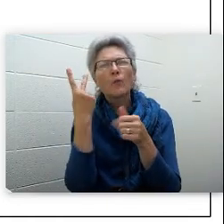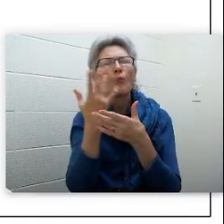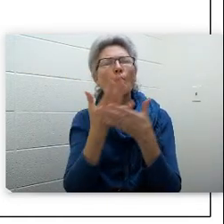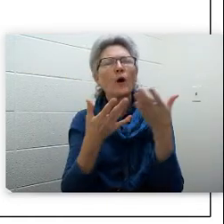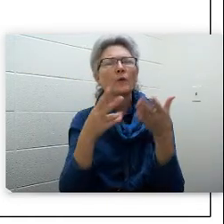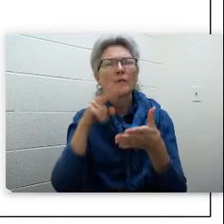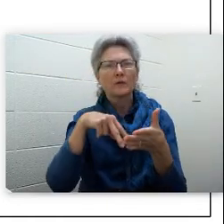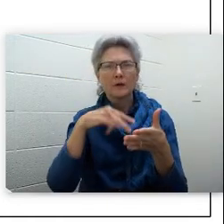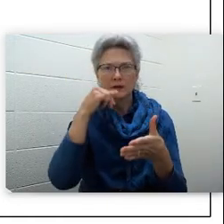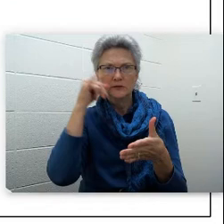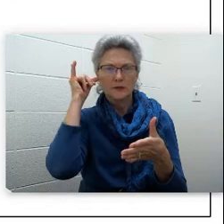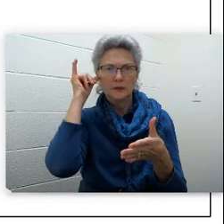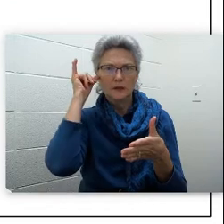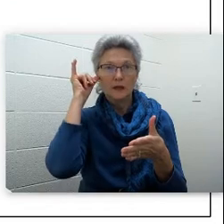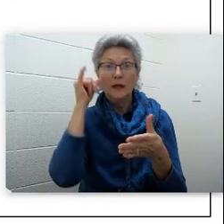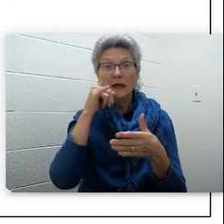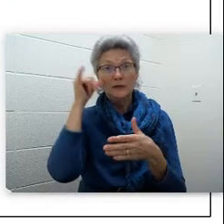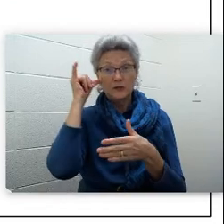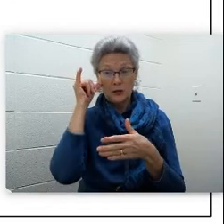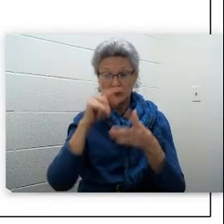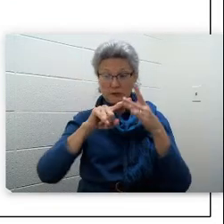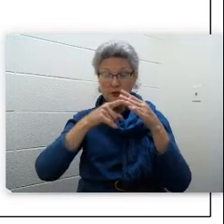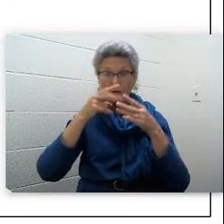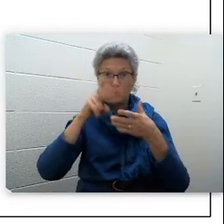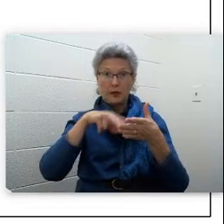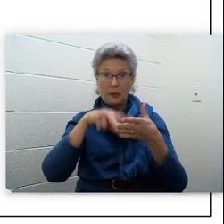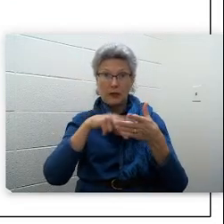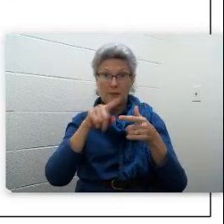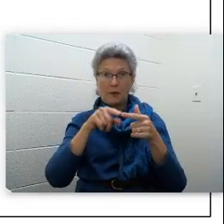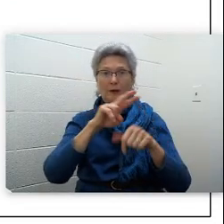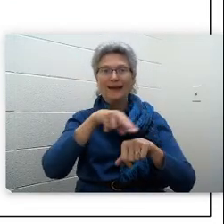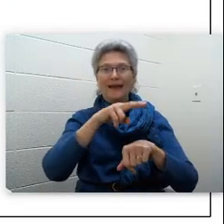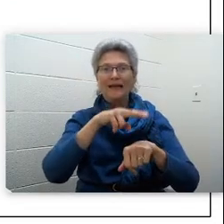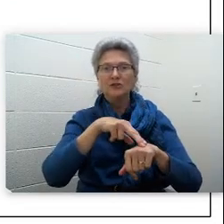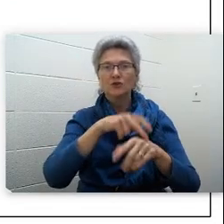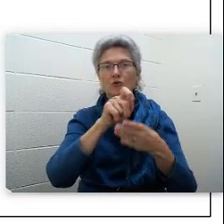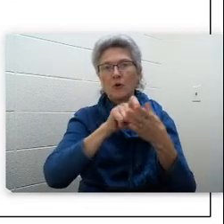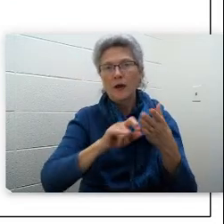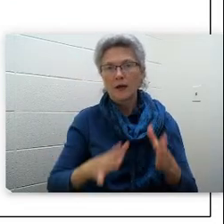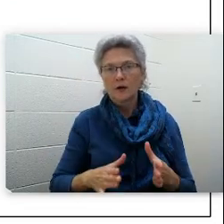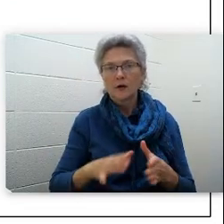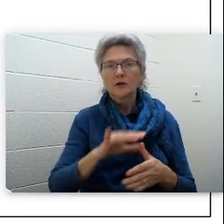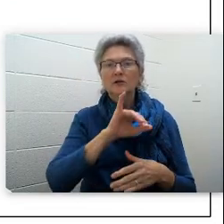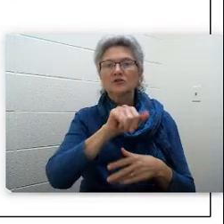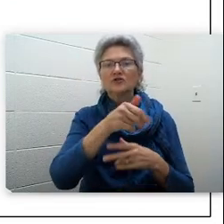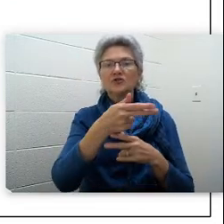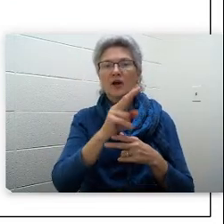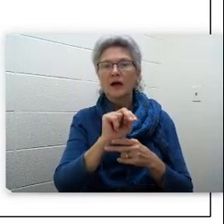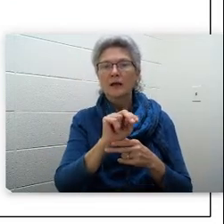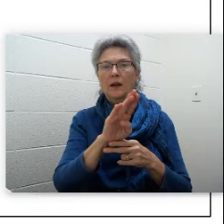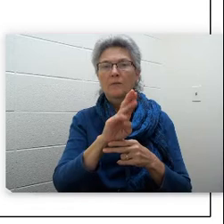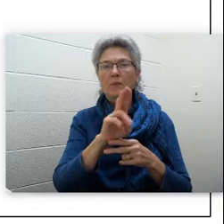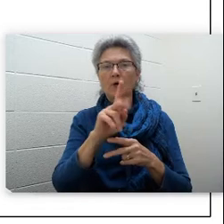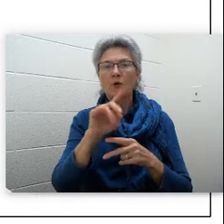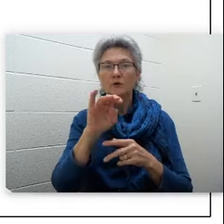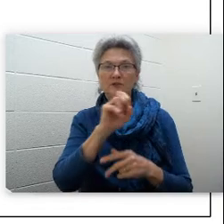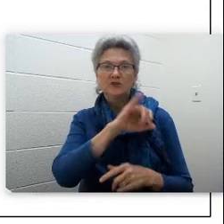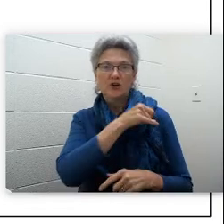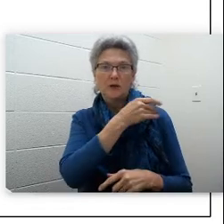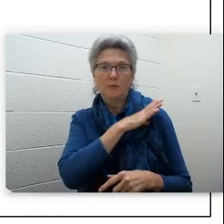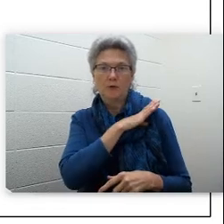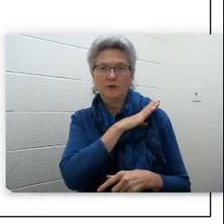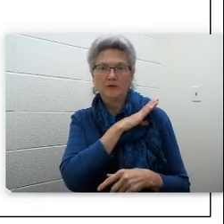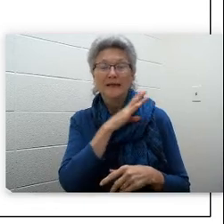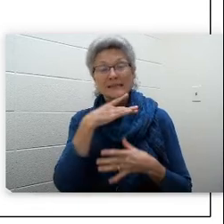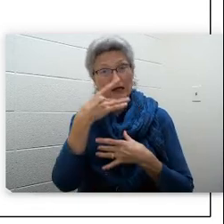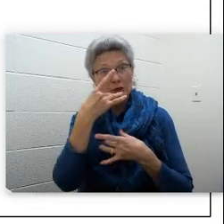yesterday. Yesterday we began reading about nature writer John Burroughs. His interest in nature caused him to create